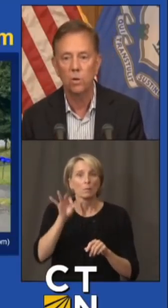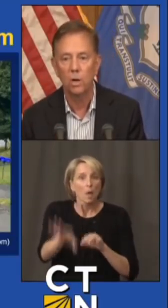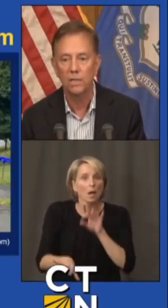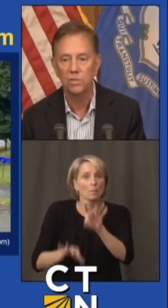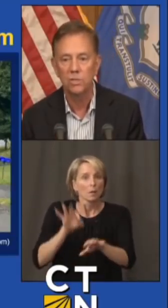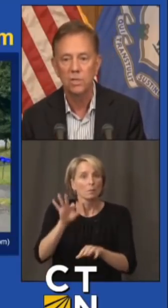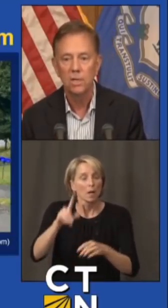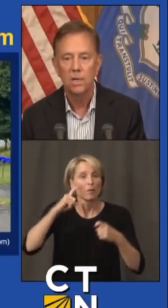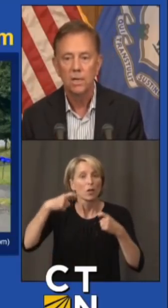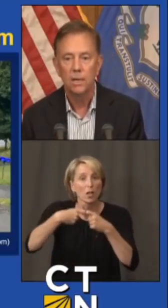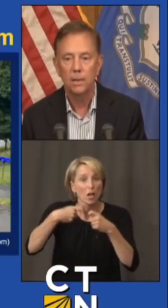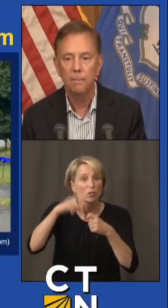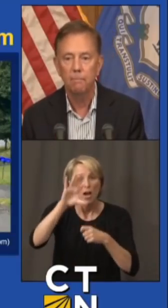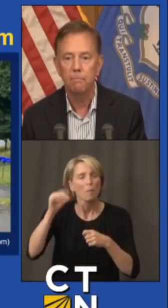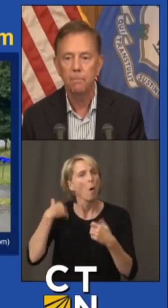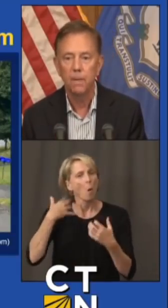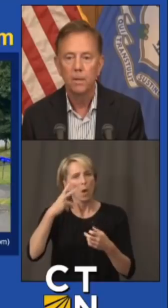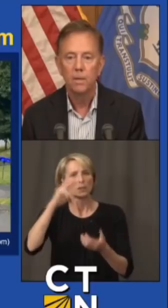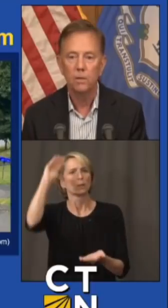down costs.